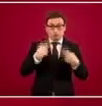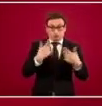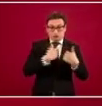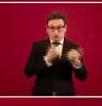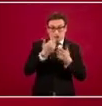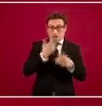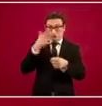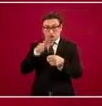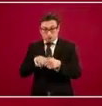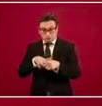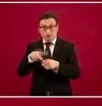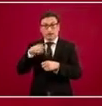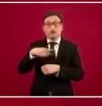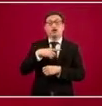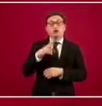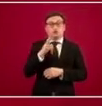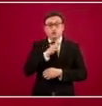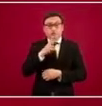that